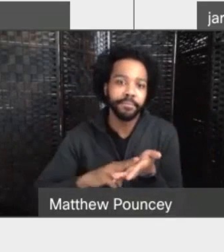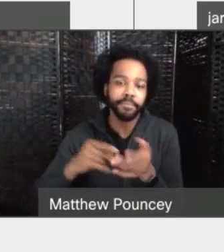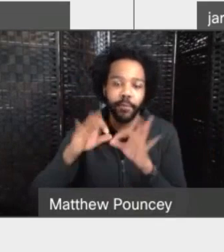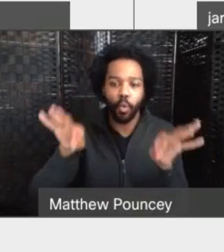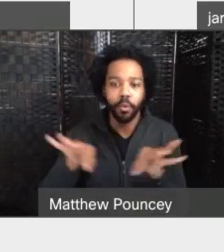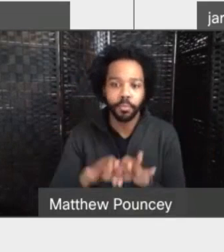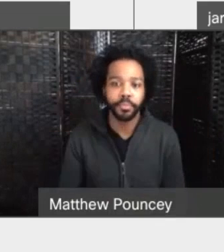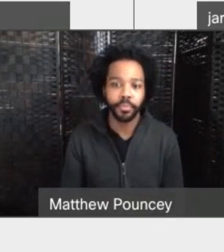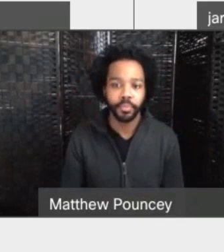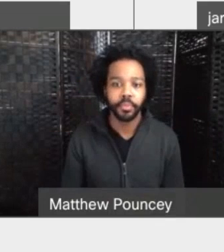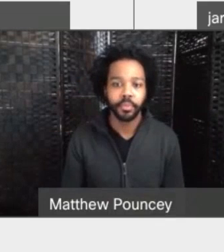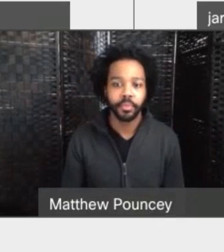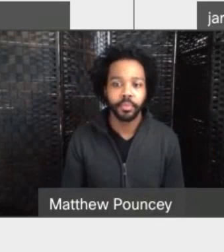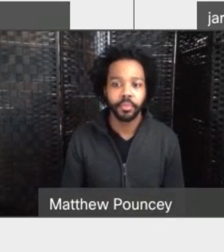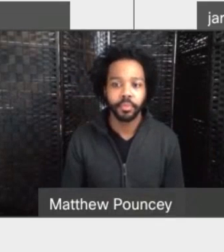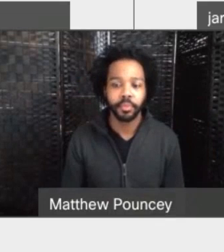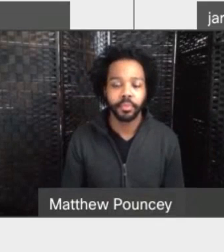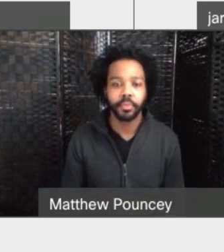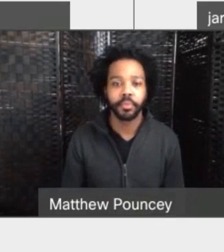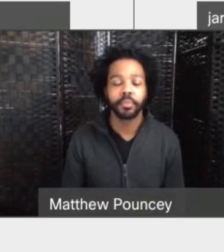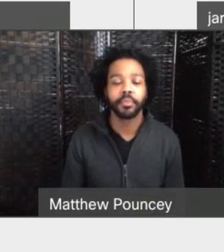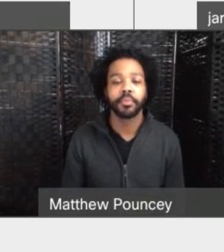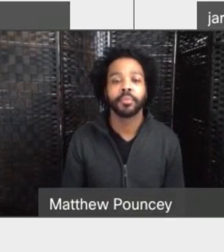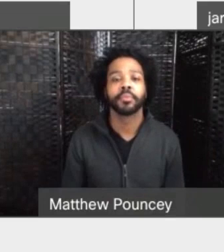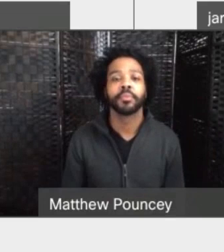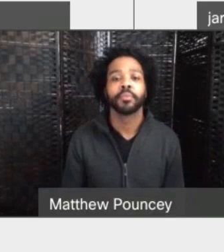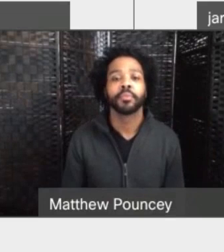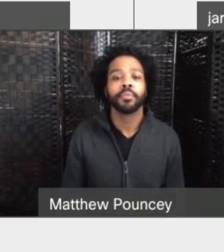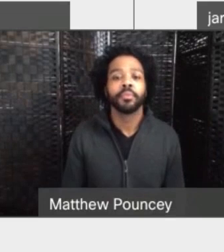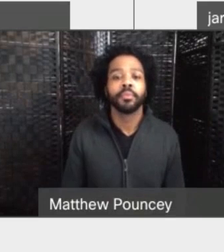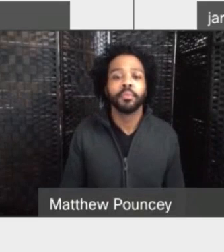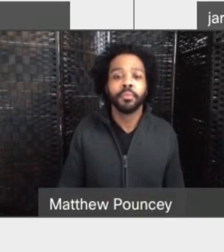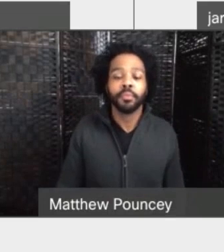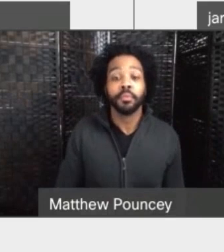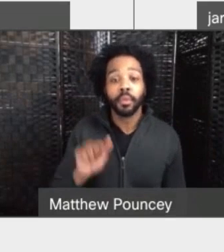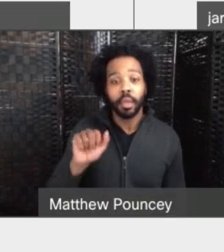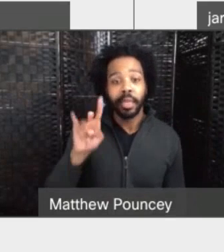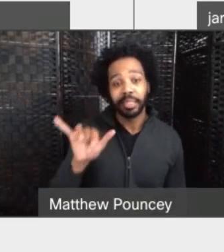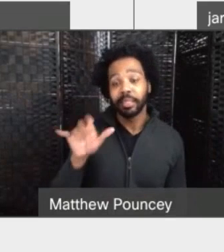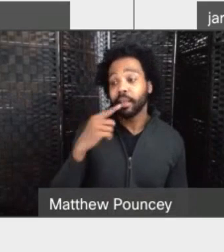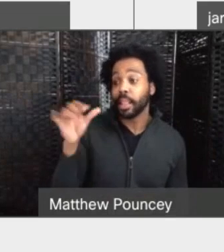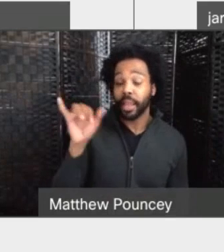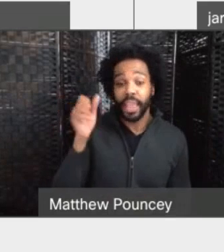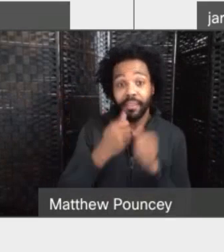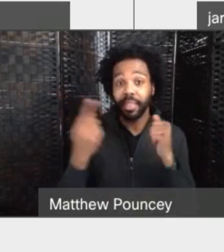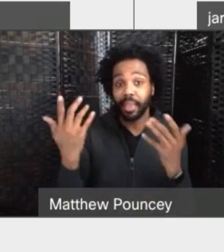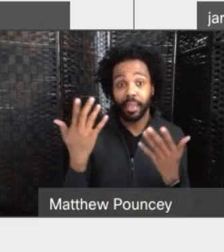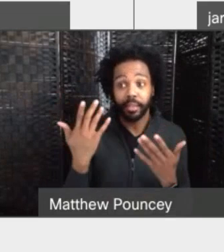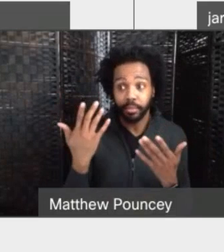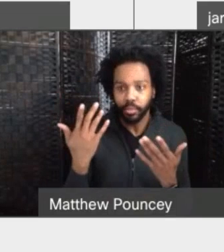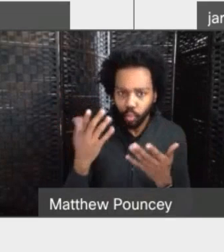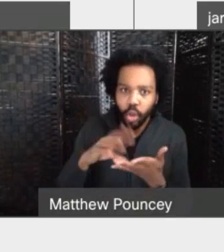So unfortunately, like with, I think, everything else COVID related, we are very much learning as we